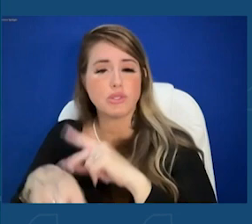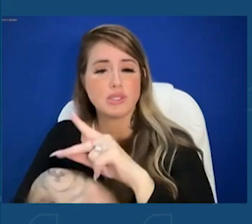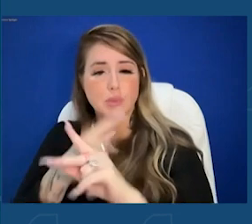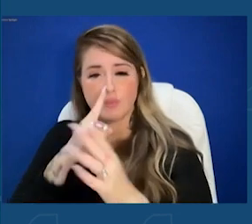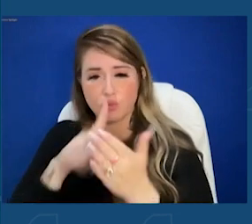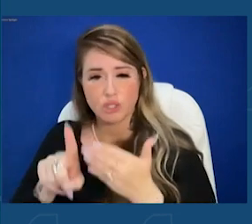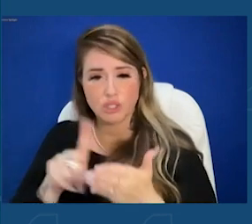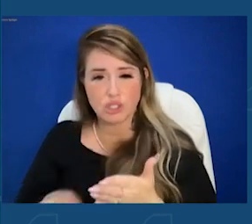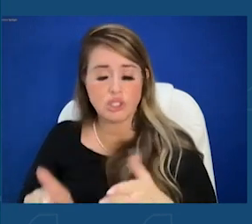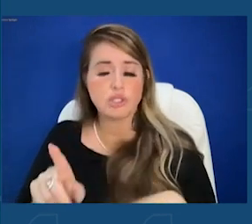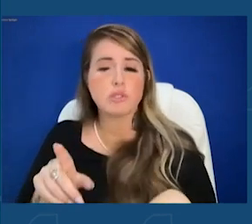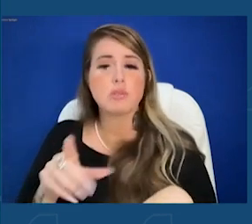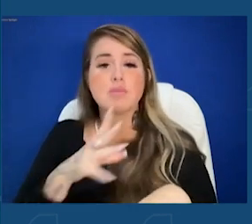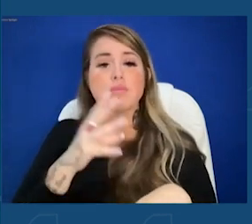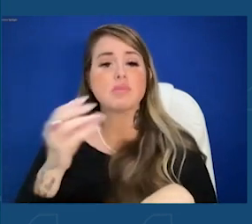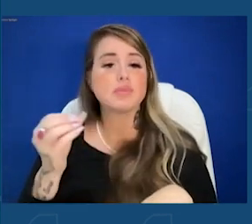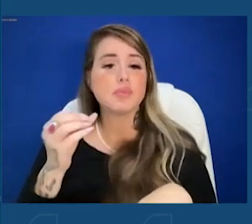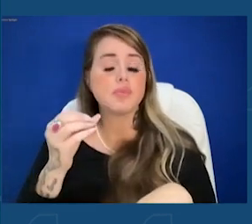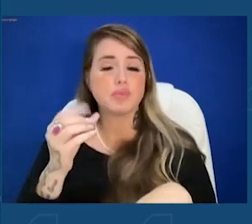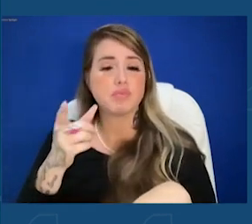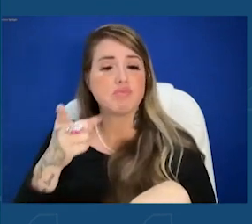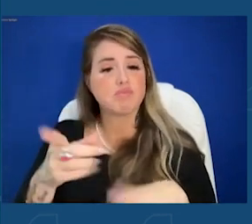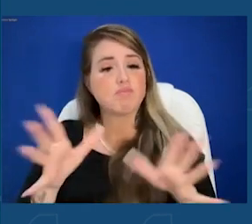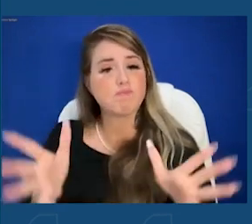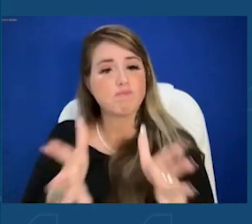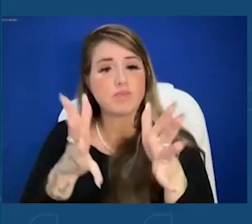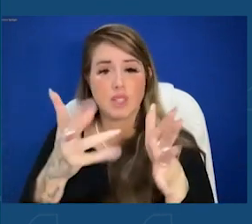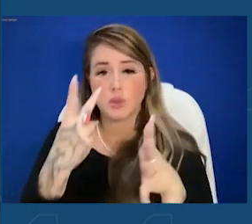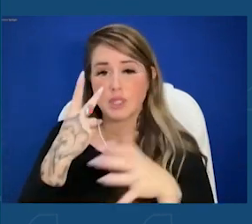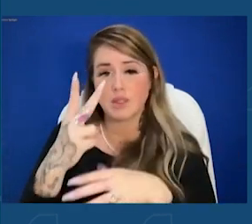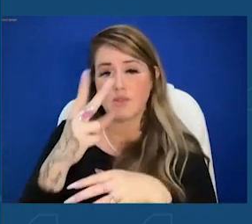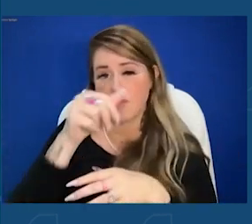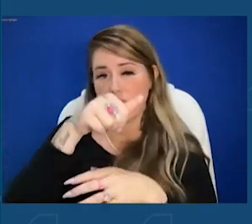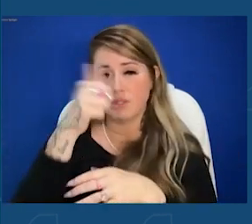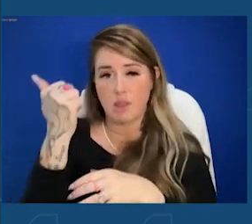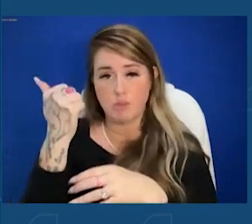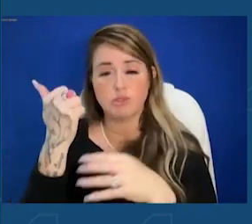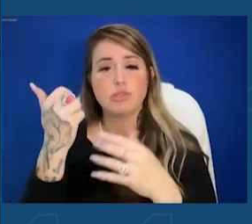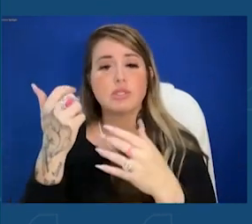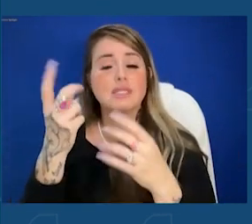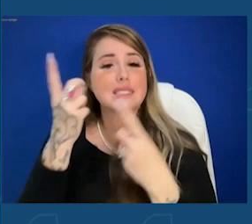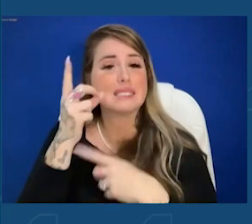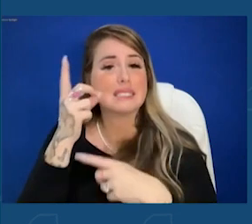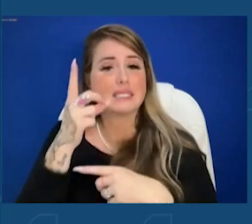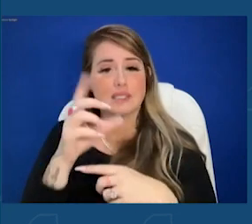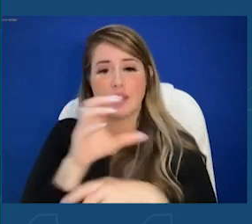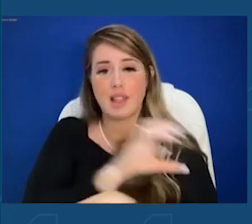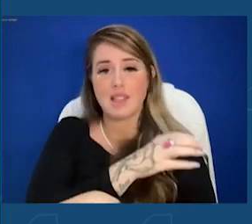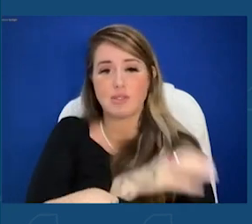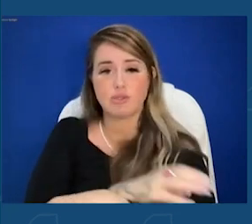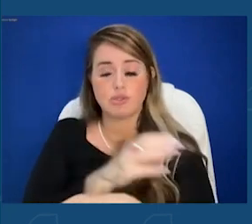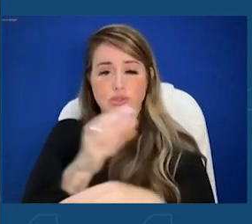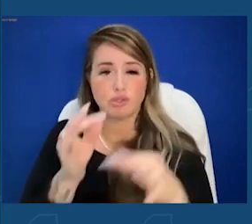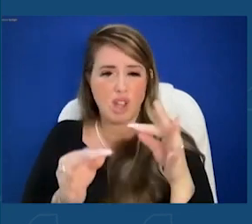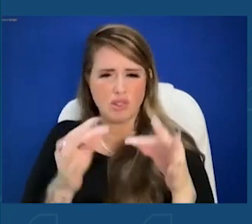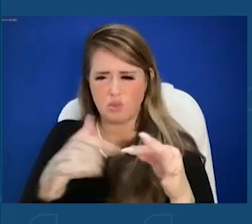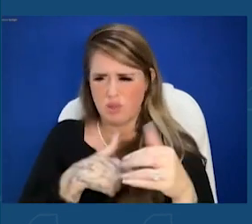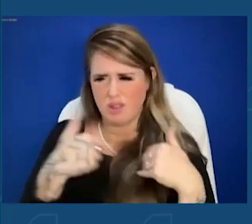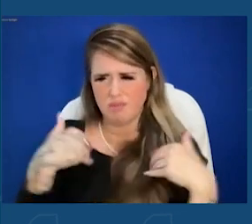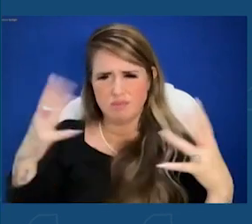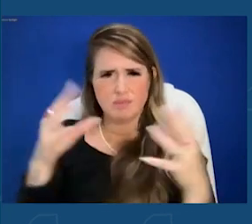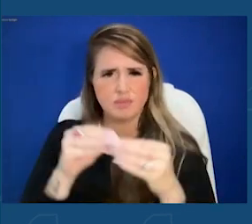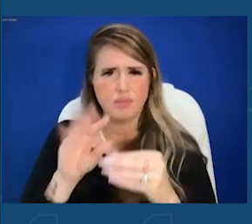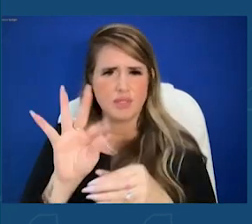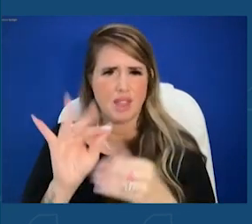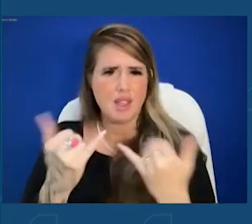clinical research associates to accelerate Alzheimer's disease clinical trials, and we have about 9 of them right now,